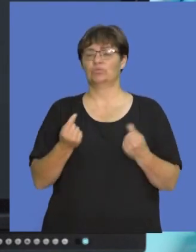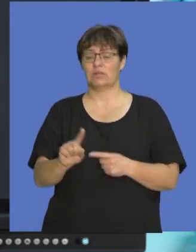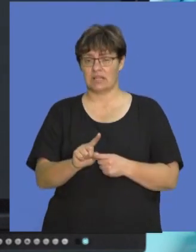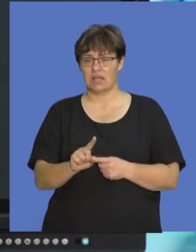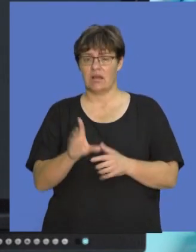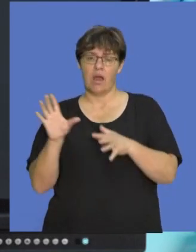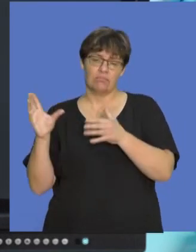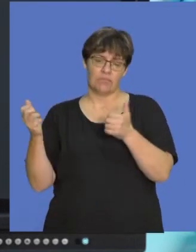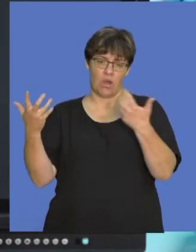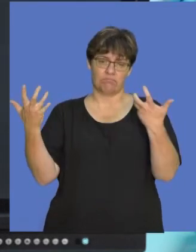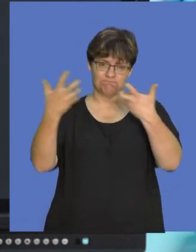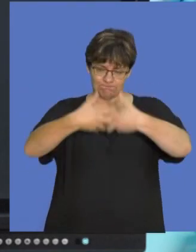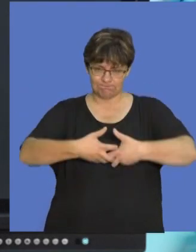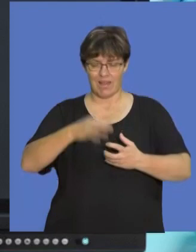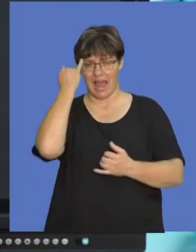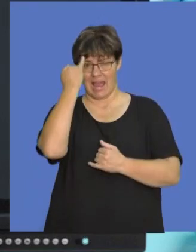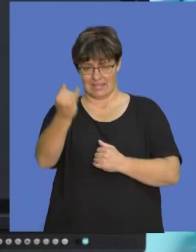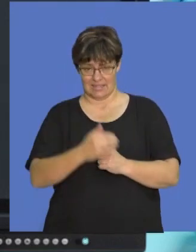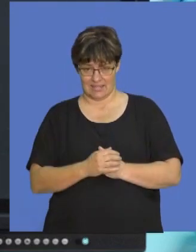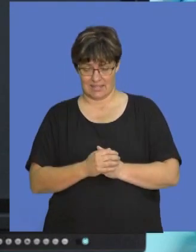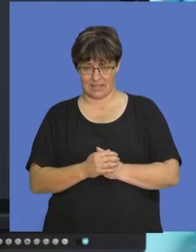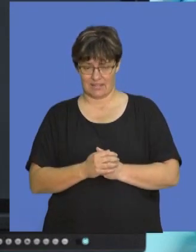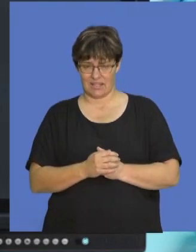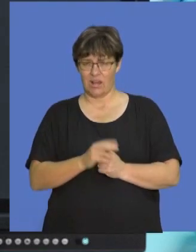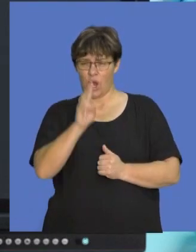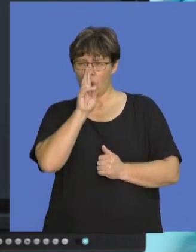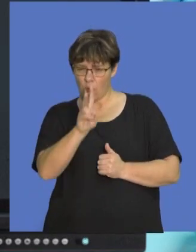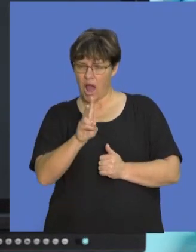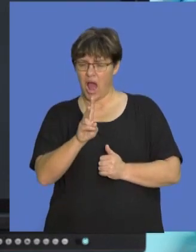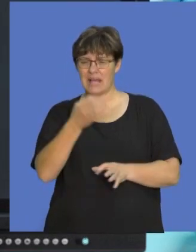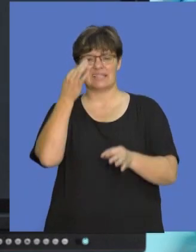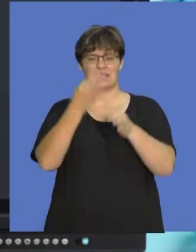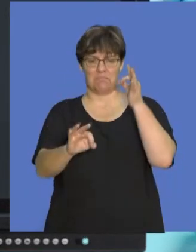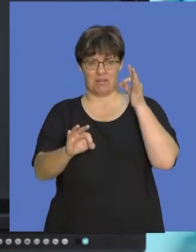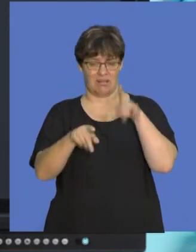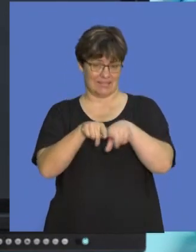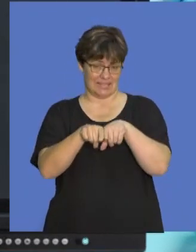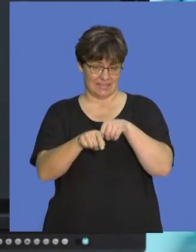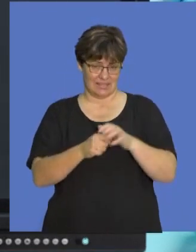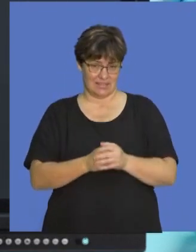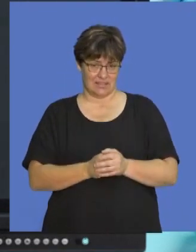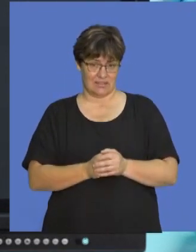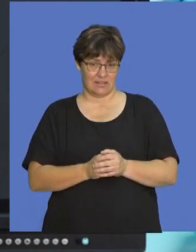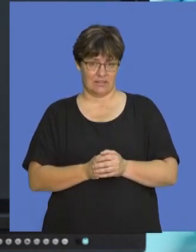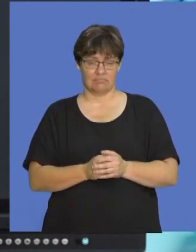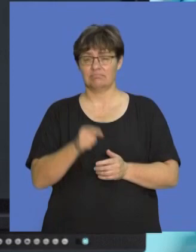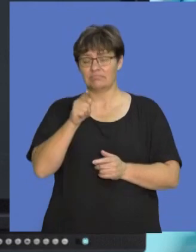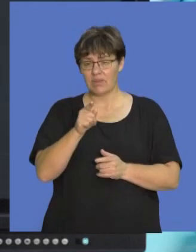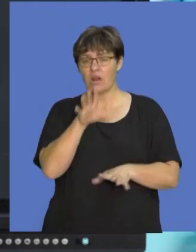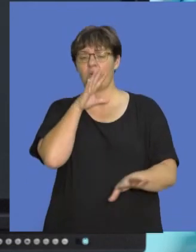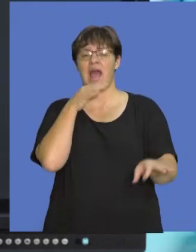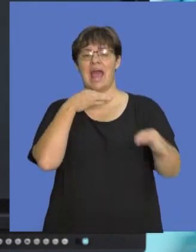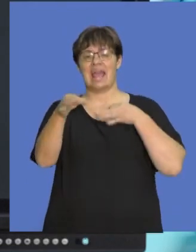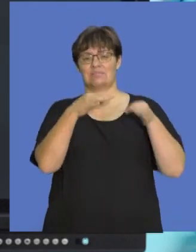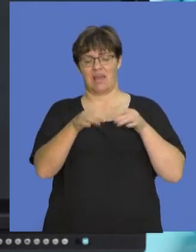and combine these two ideas by looking at a very simple experiment and use it to